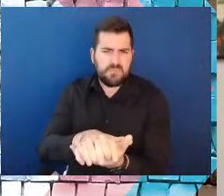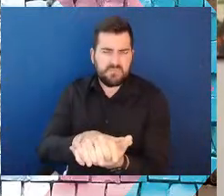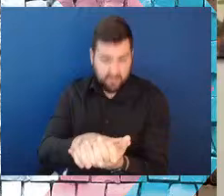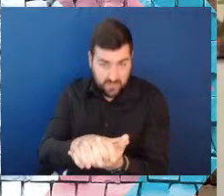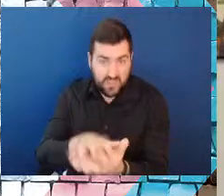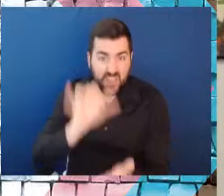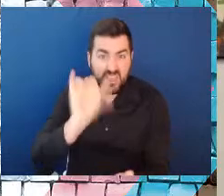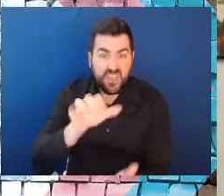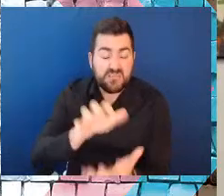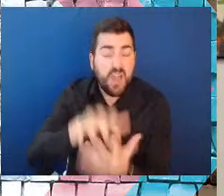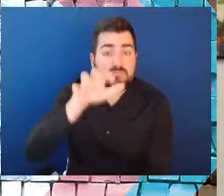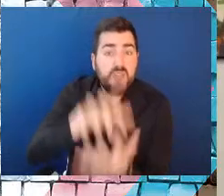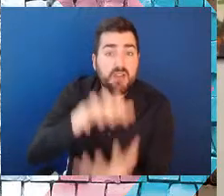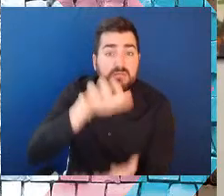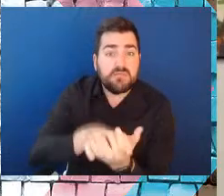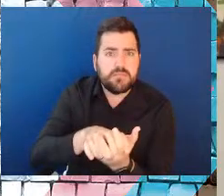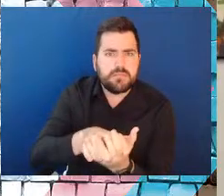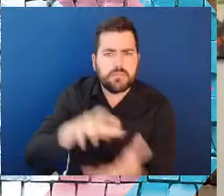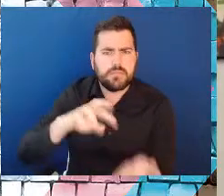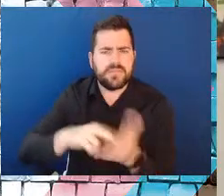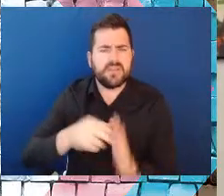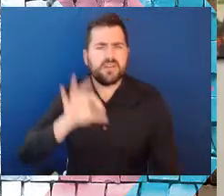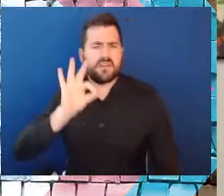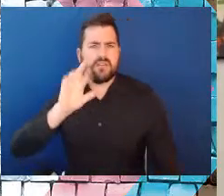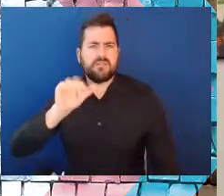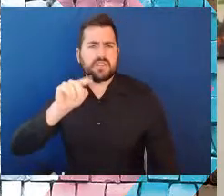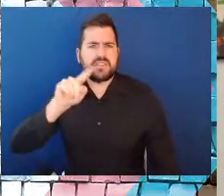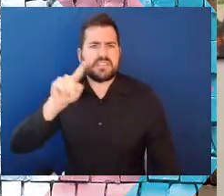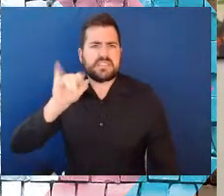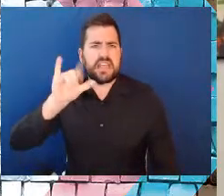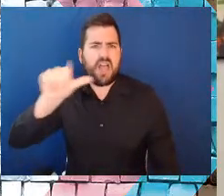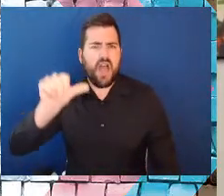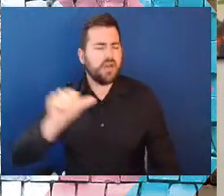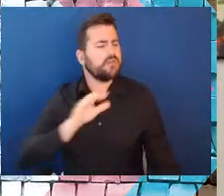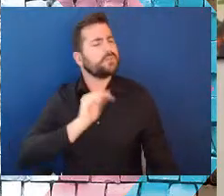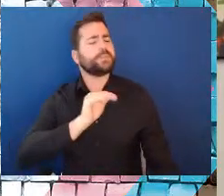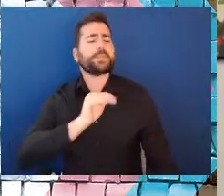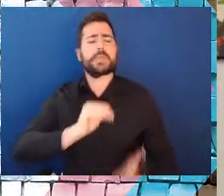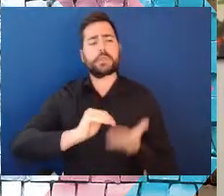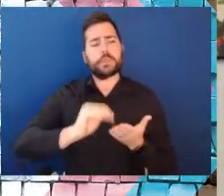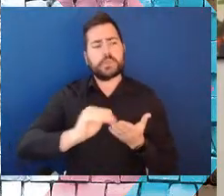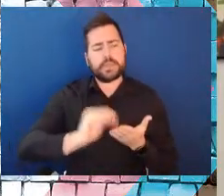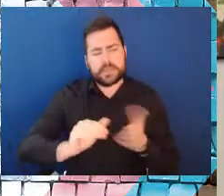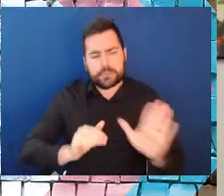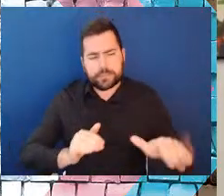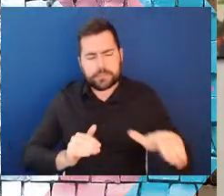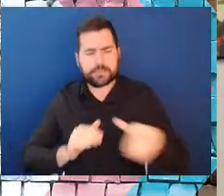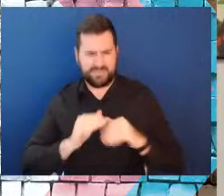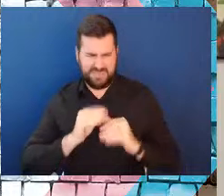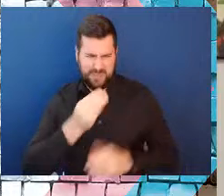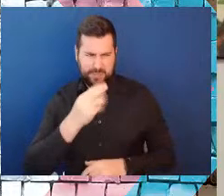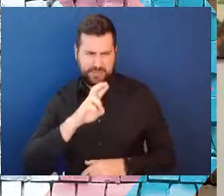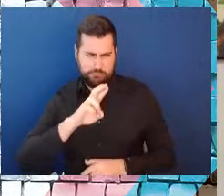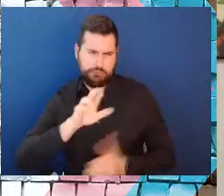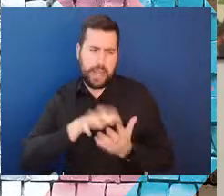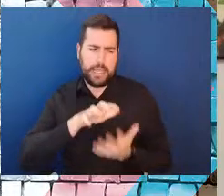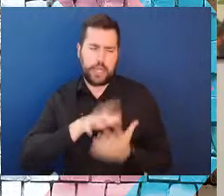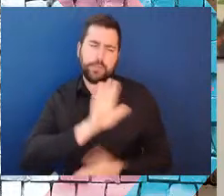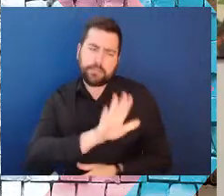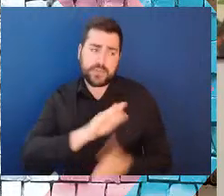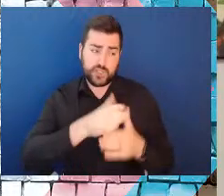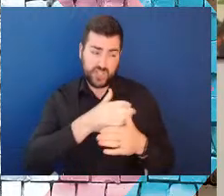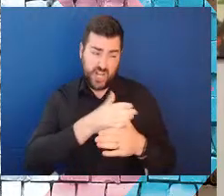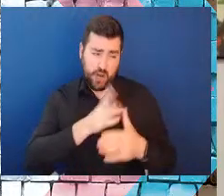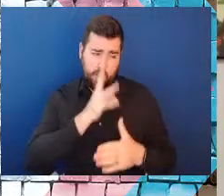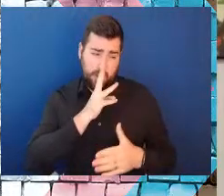Chomping. Fringezilla was like, excuse me, Mr. Alligator, excuse me, can you please share the water?